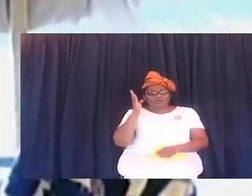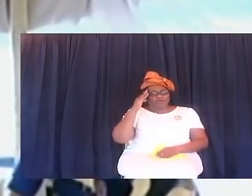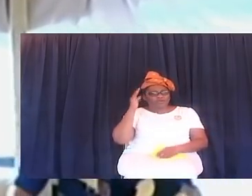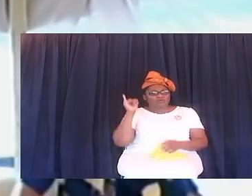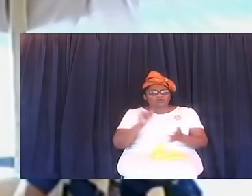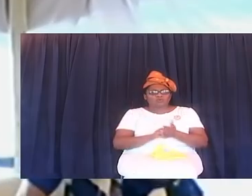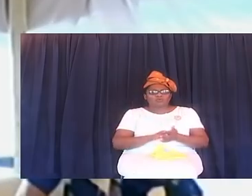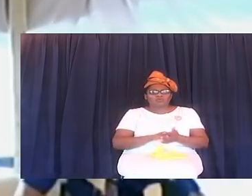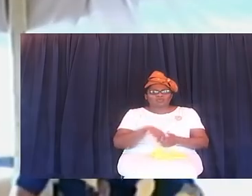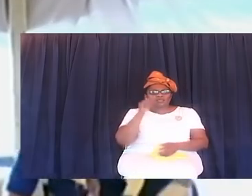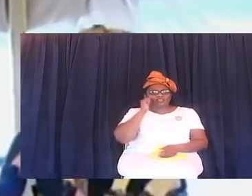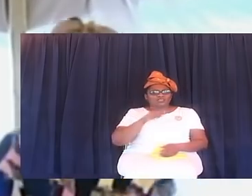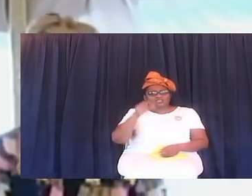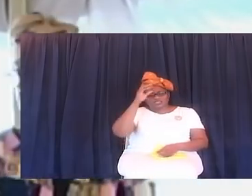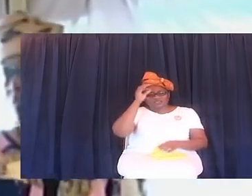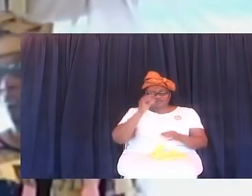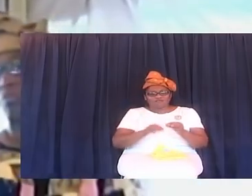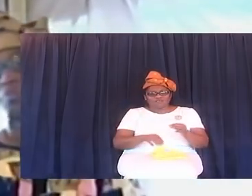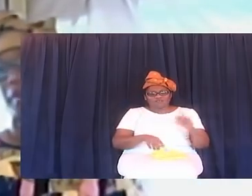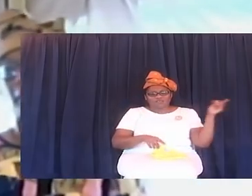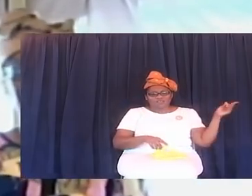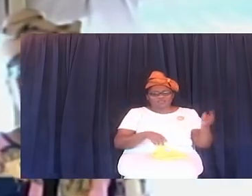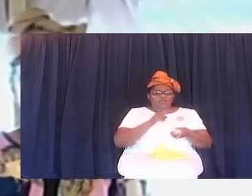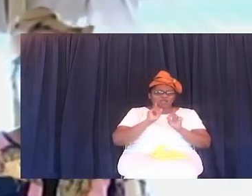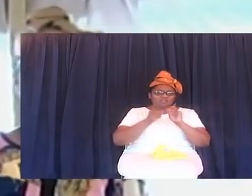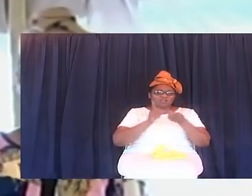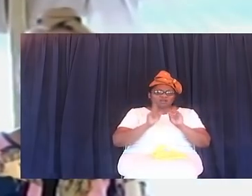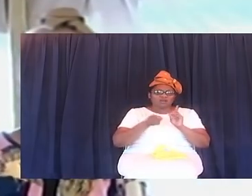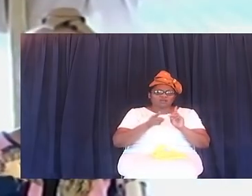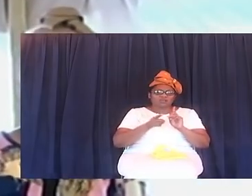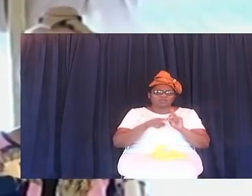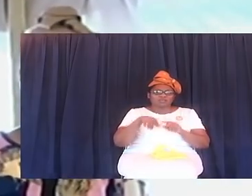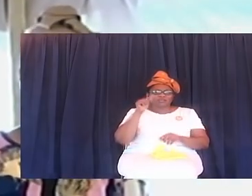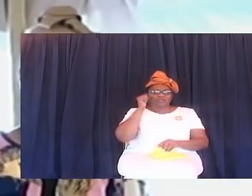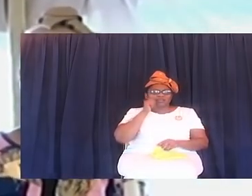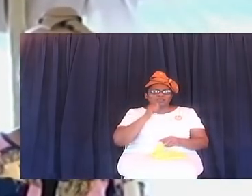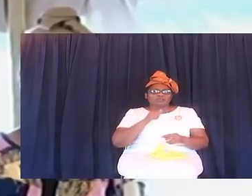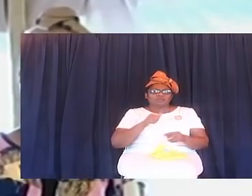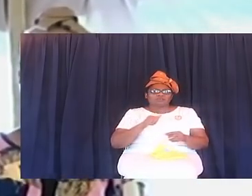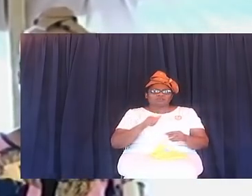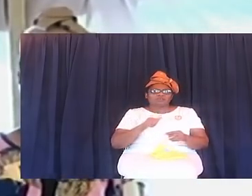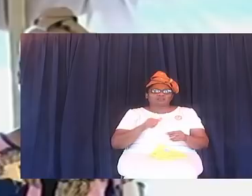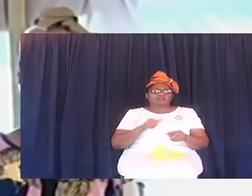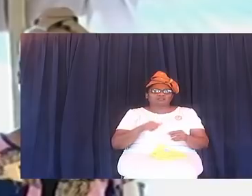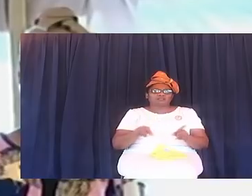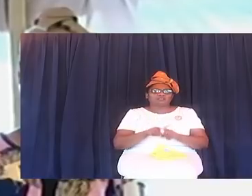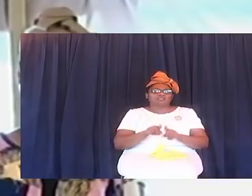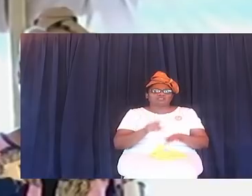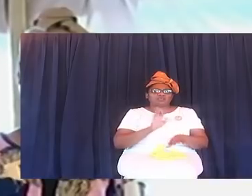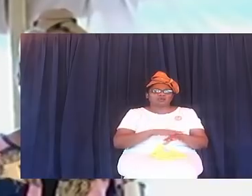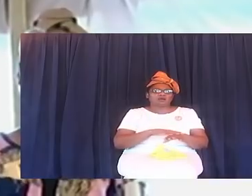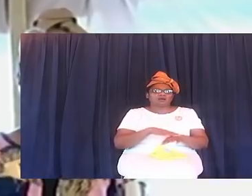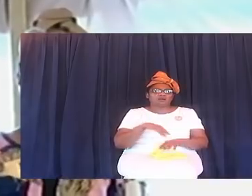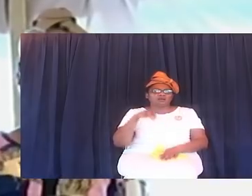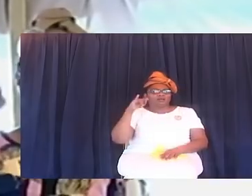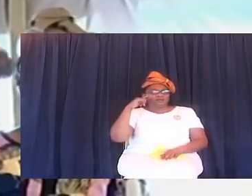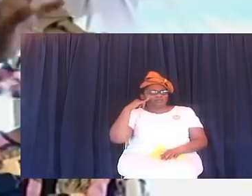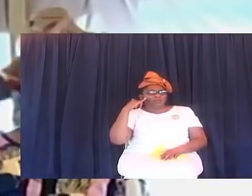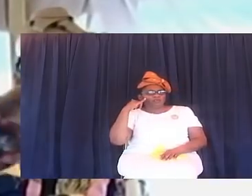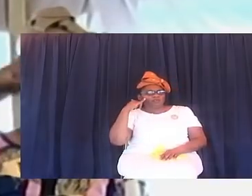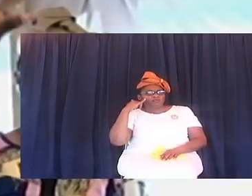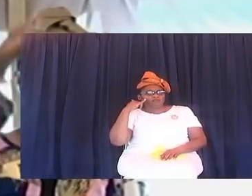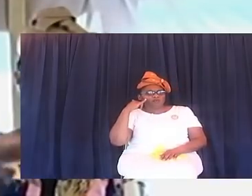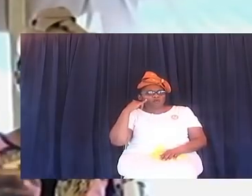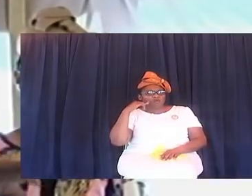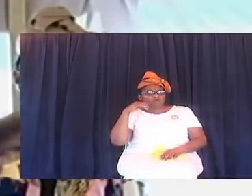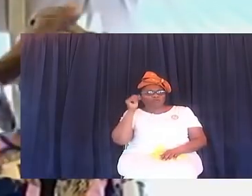phone, and she was still in tune with every single service. She don't miss none. Some of us have our health